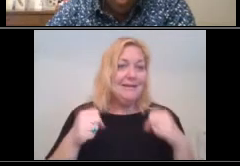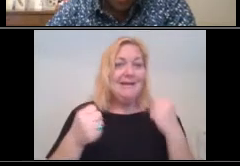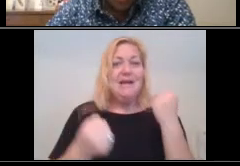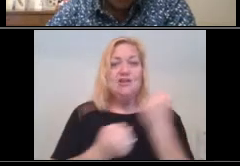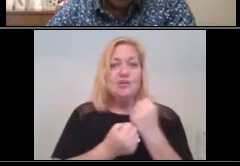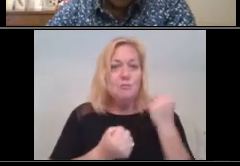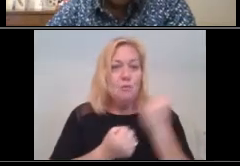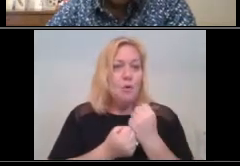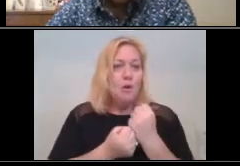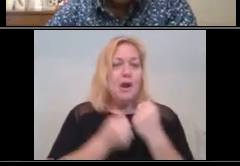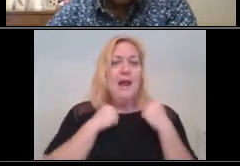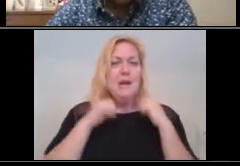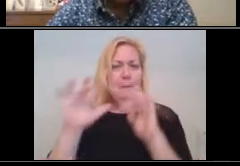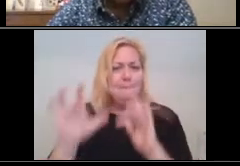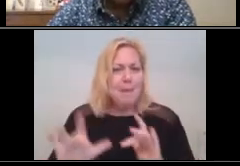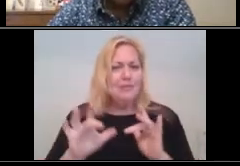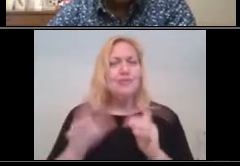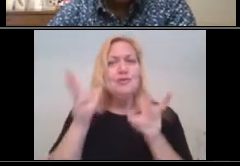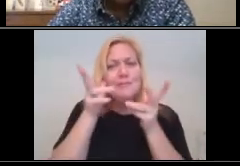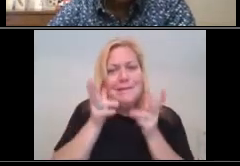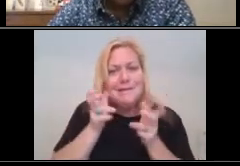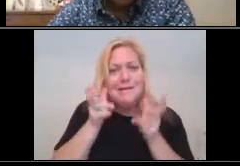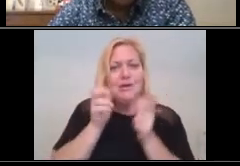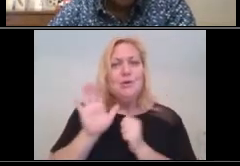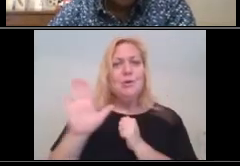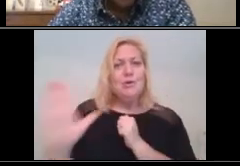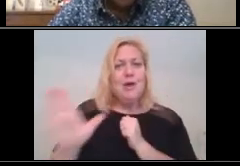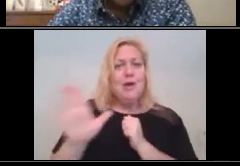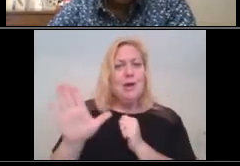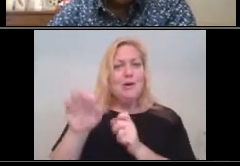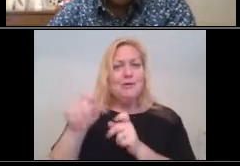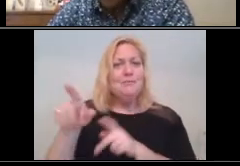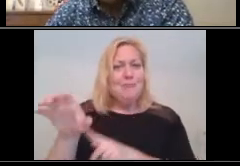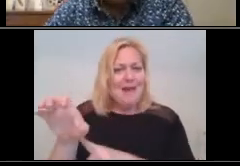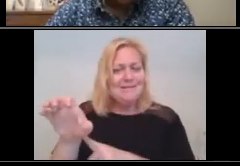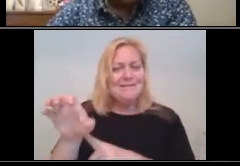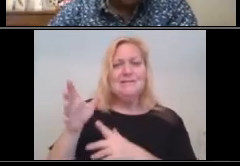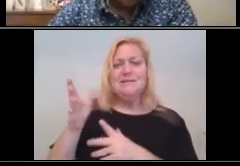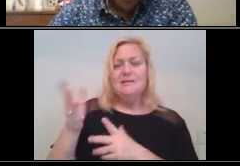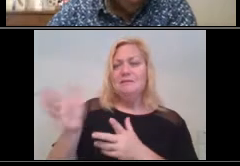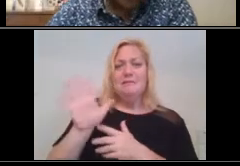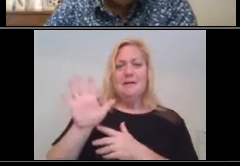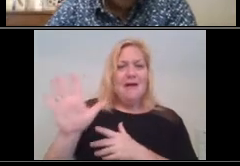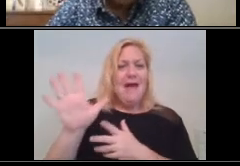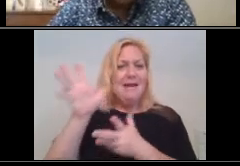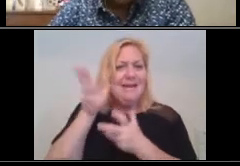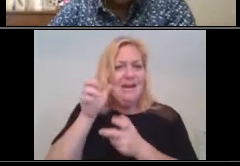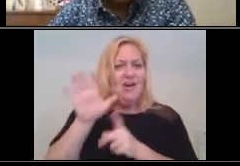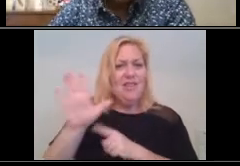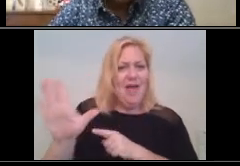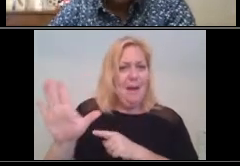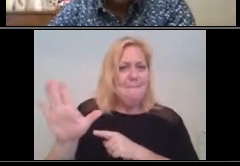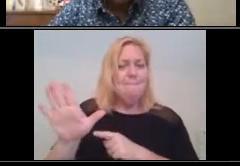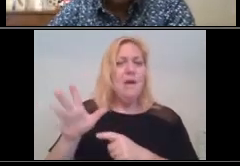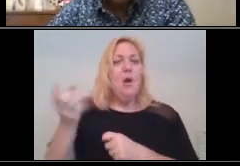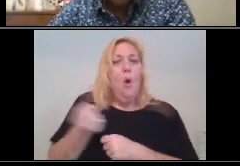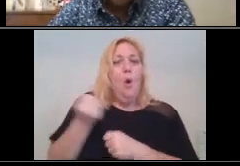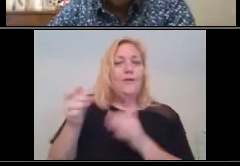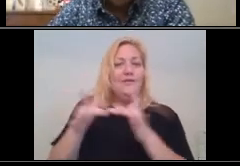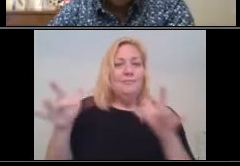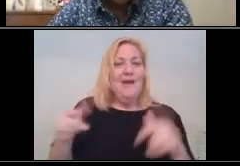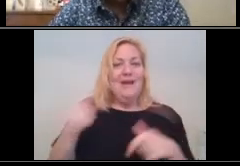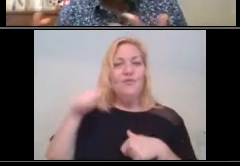the compassion to hear where folks are and hold space for them, not just hear them rant or hear them complain